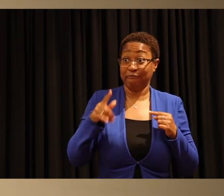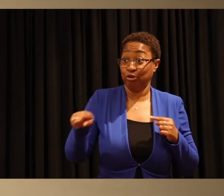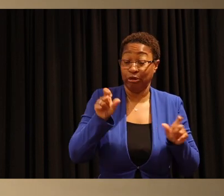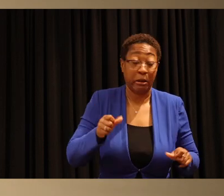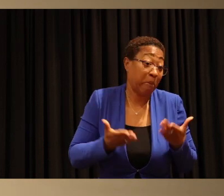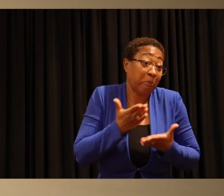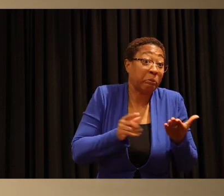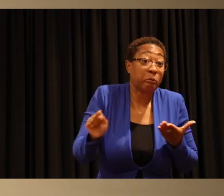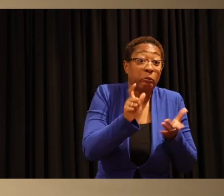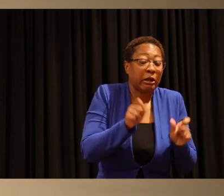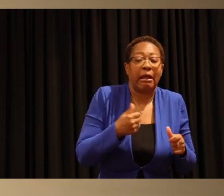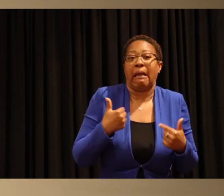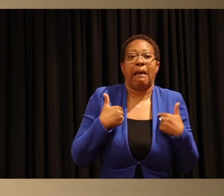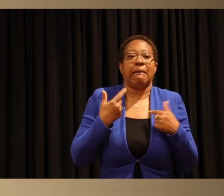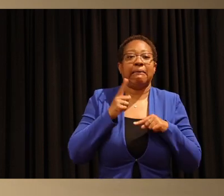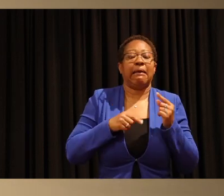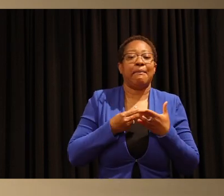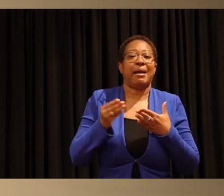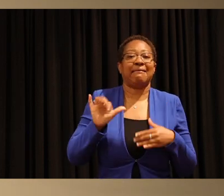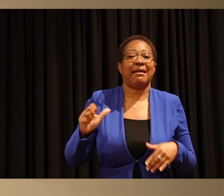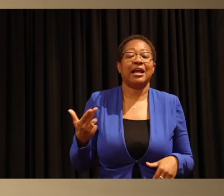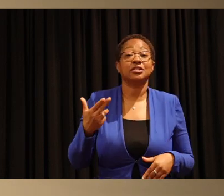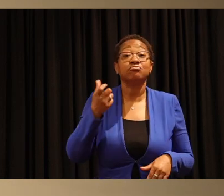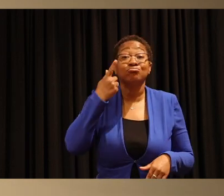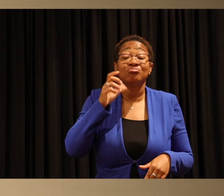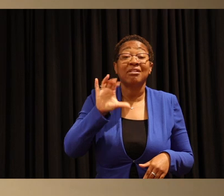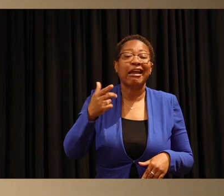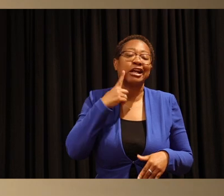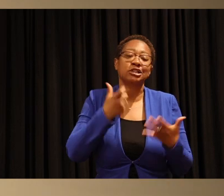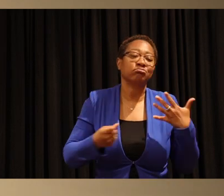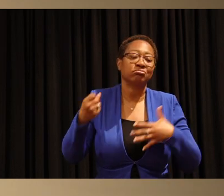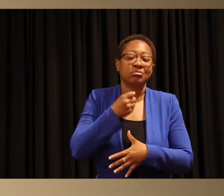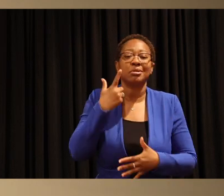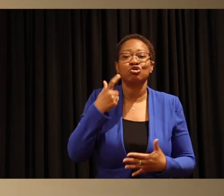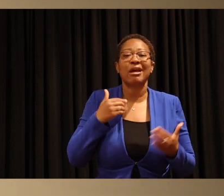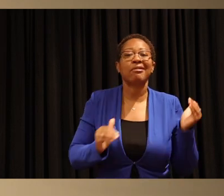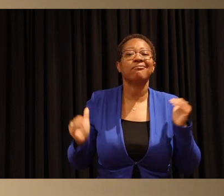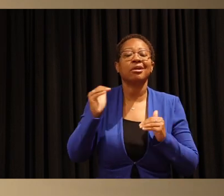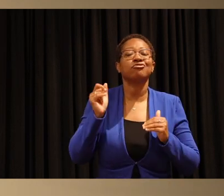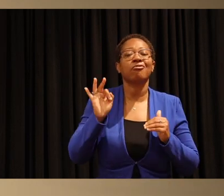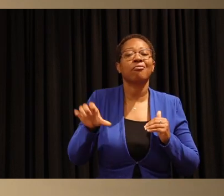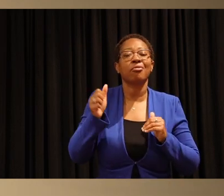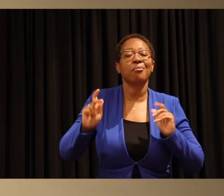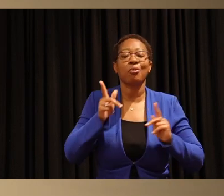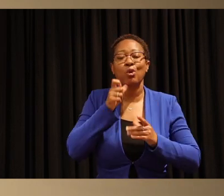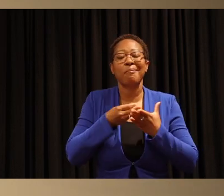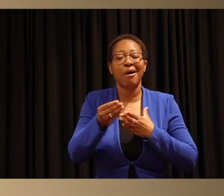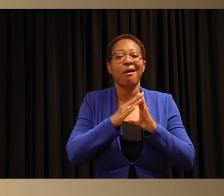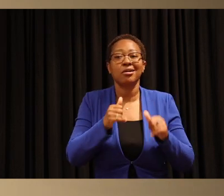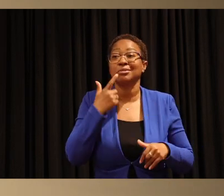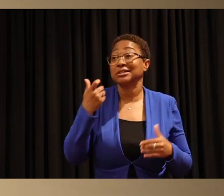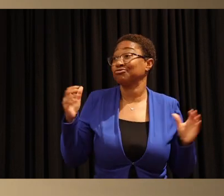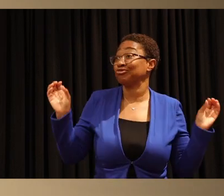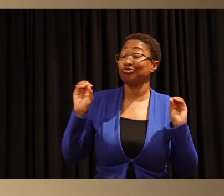can. Maybe some of you can. But cash buyers, cash is always king. They always have the advantage over every other buyer because there's